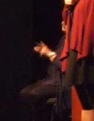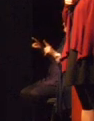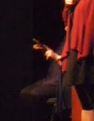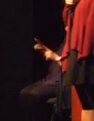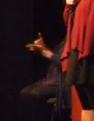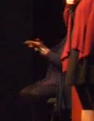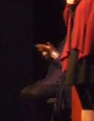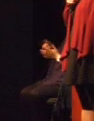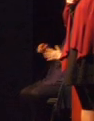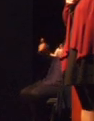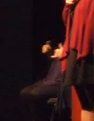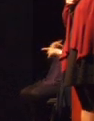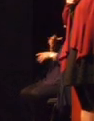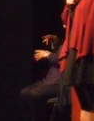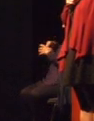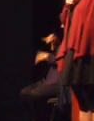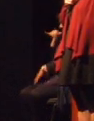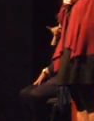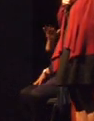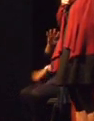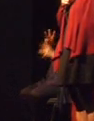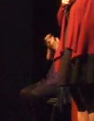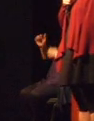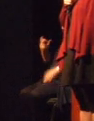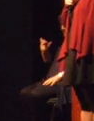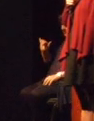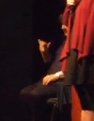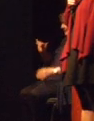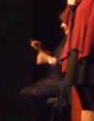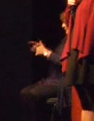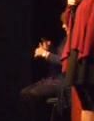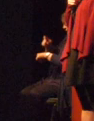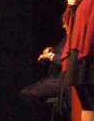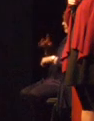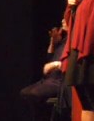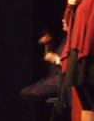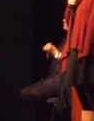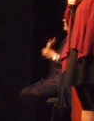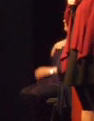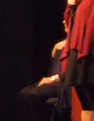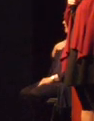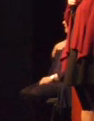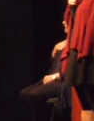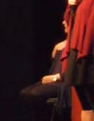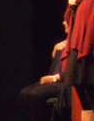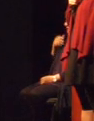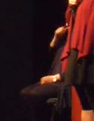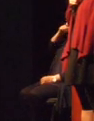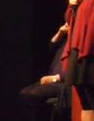this discussion, and I was in your discussion yesterday, and kind of for the first time talked about my